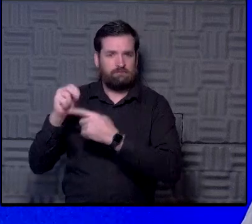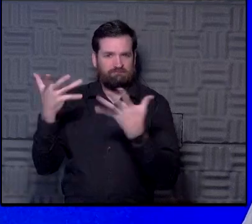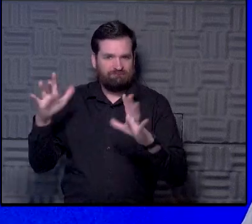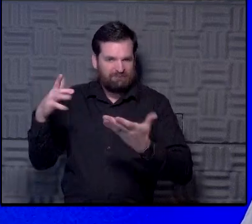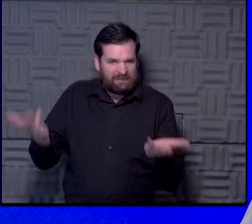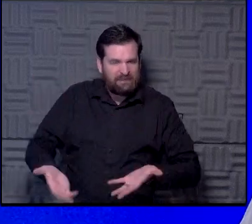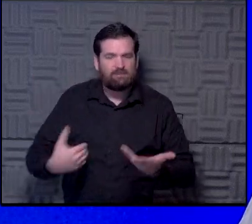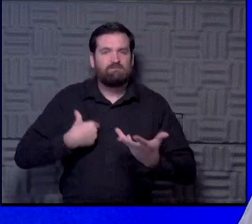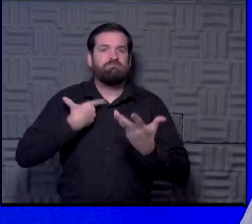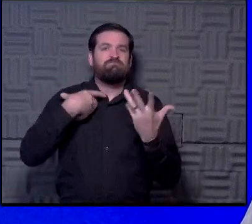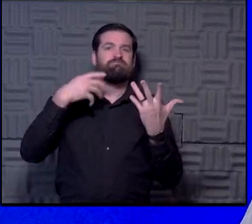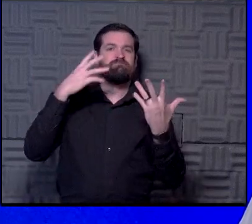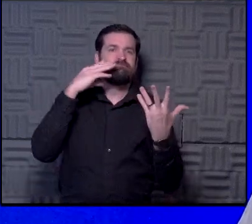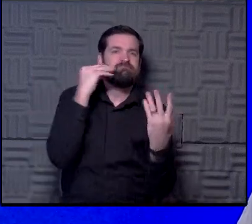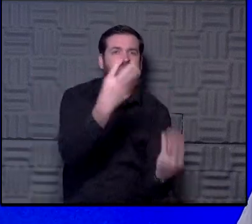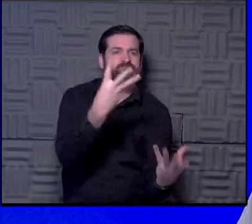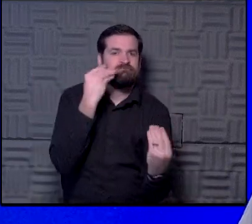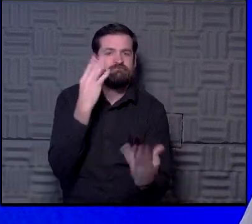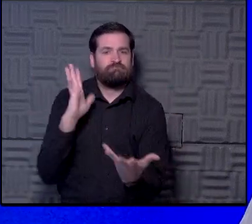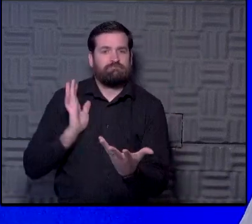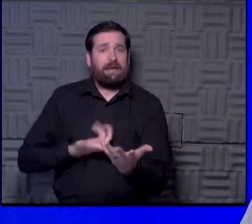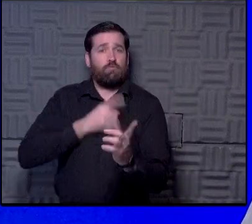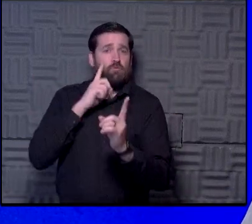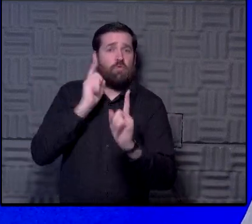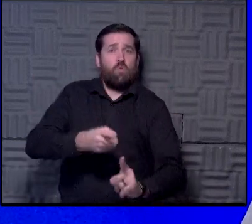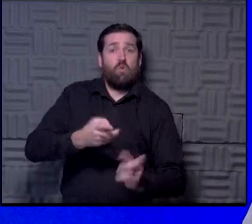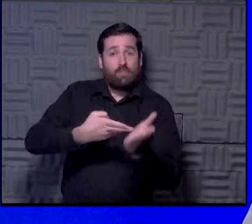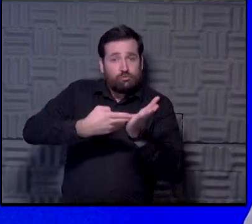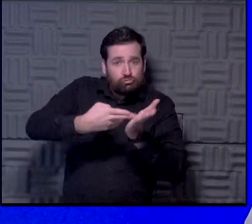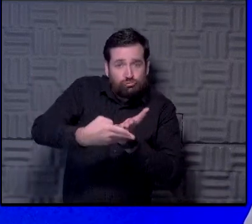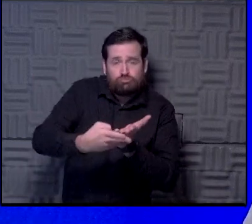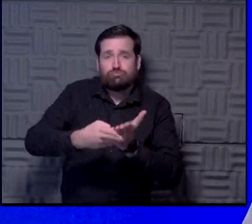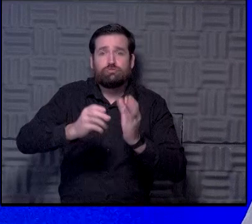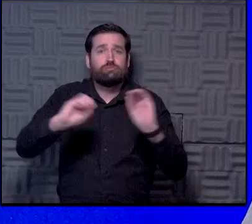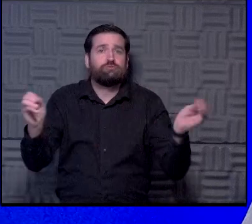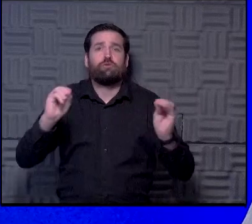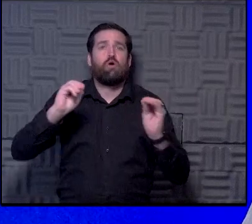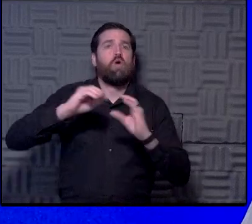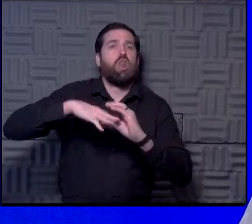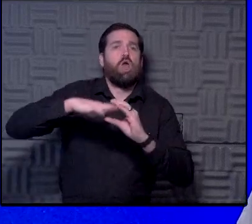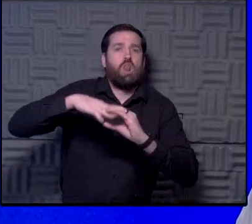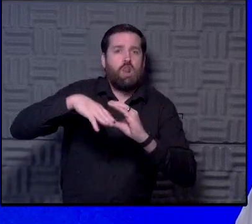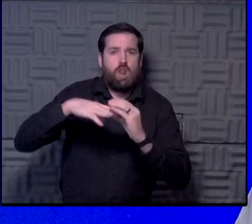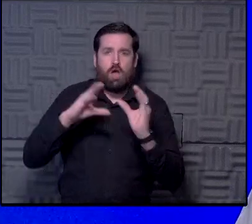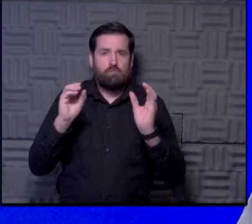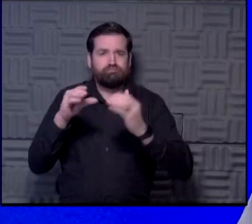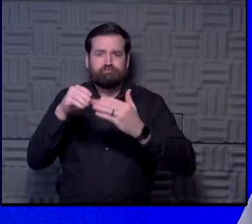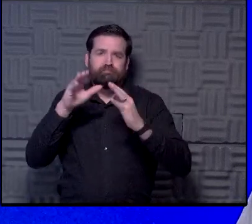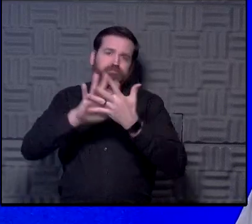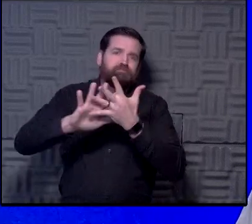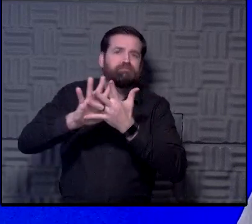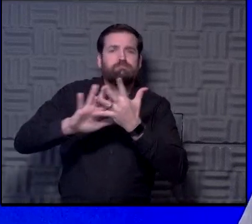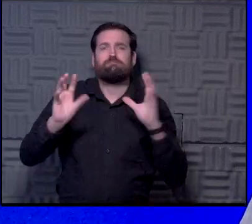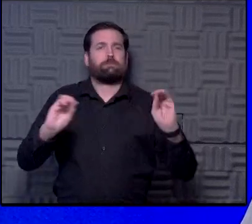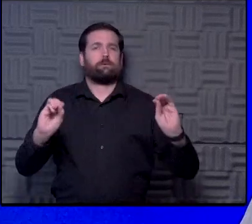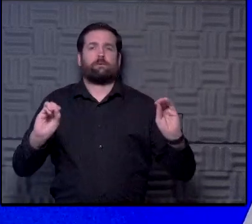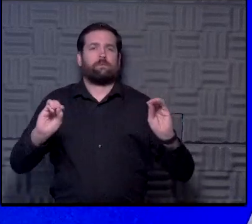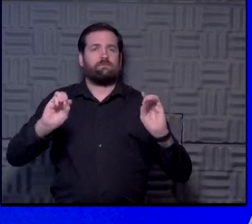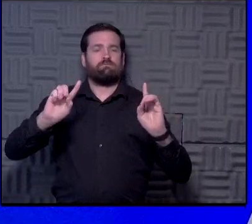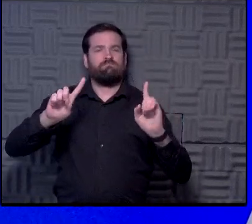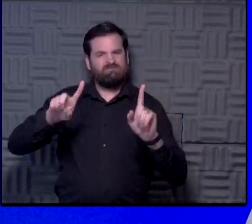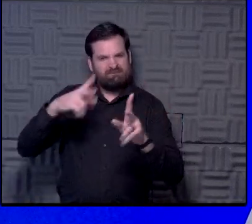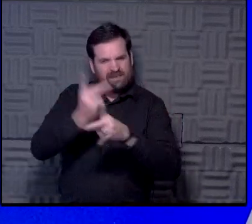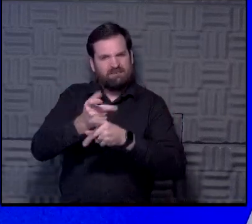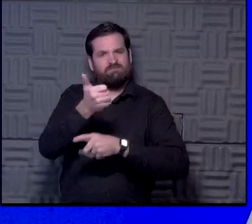keeping that message going. Our mission to provide the truth, no flapjacking, as you say. No flapjacking. And hopefully keeping you and your